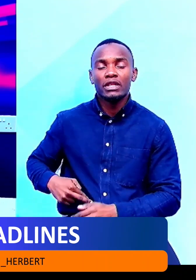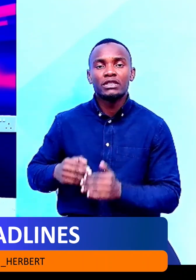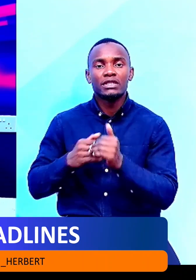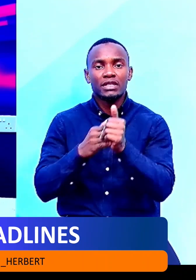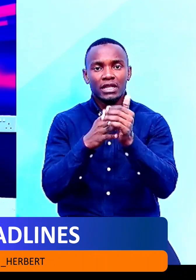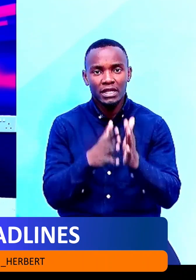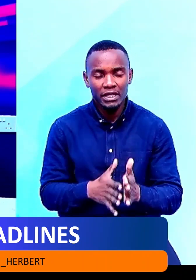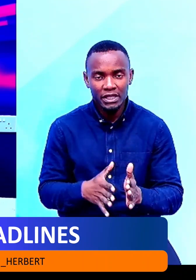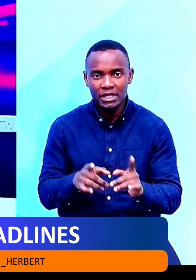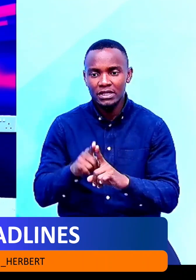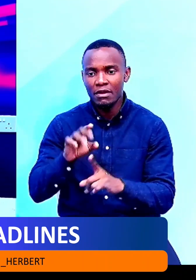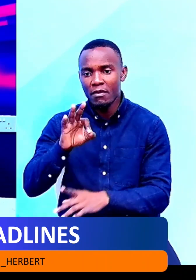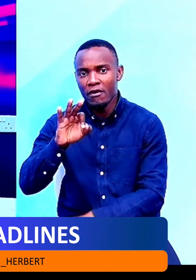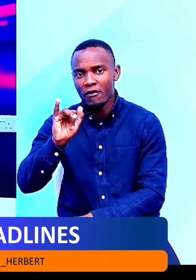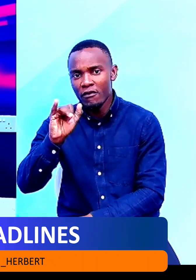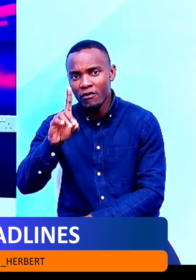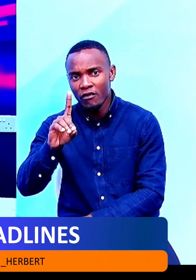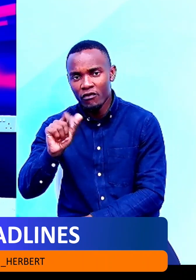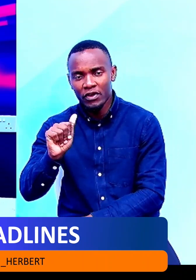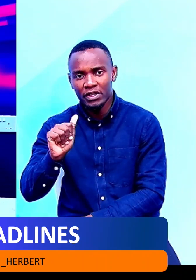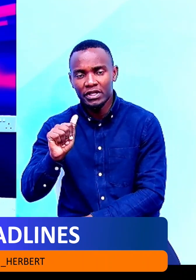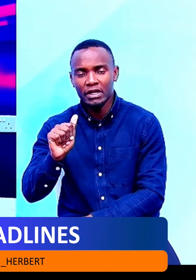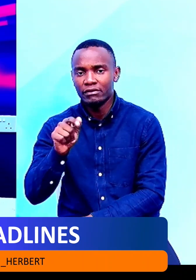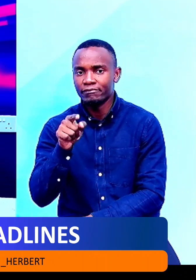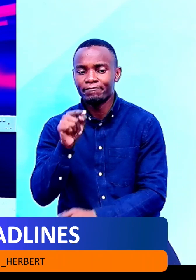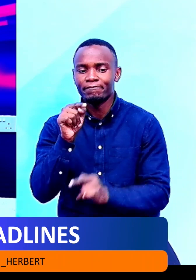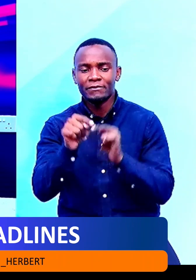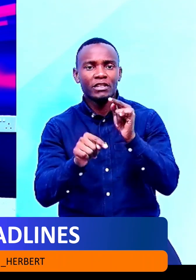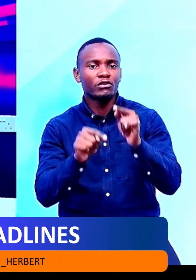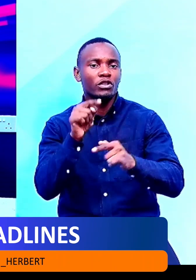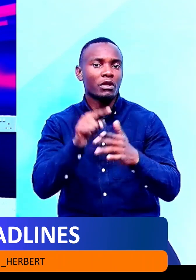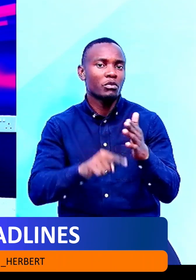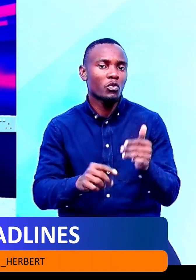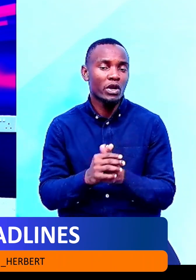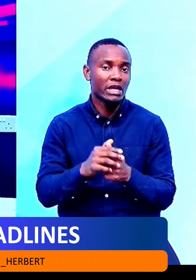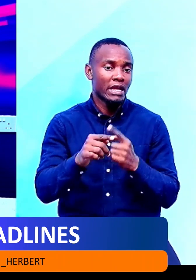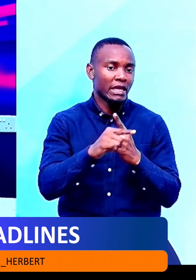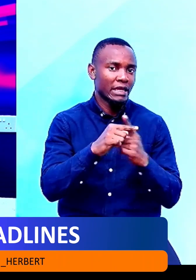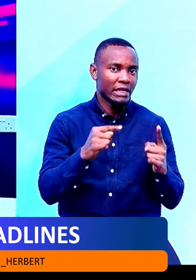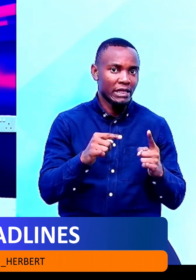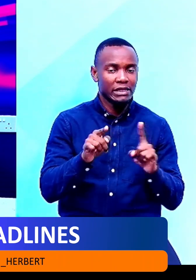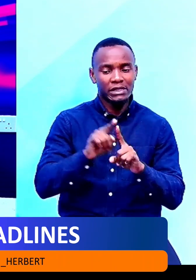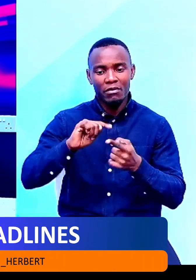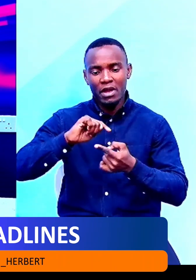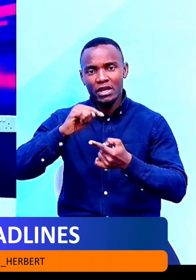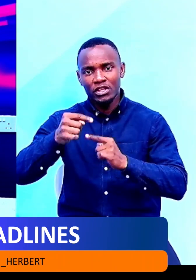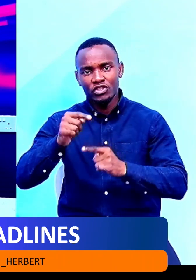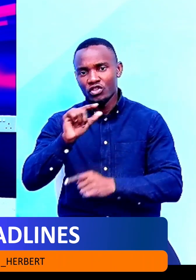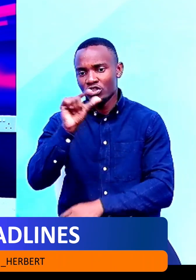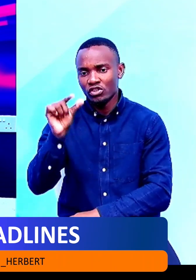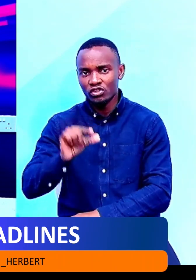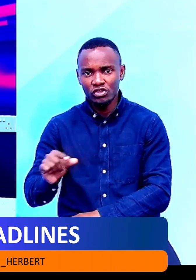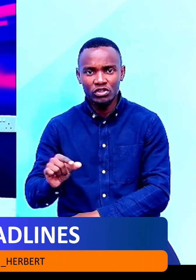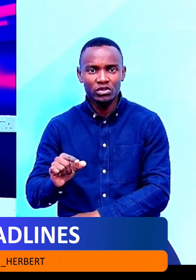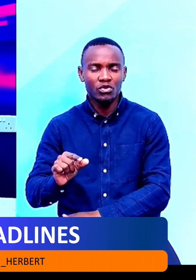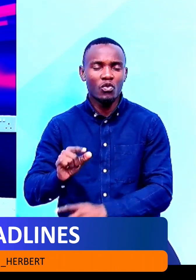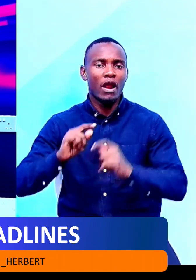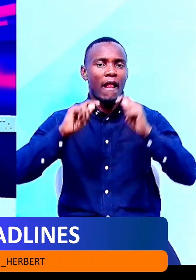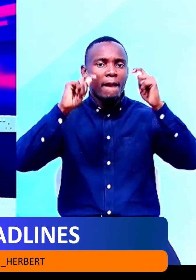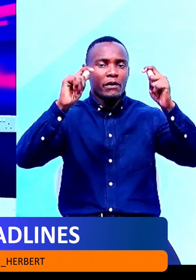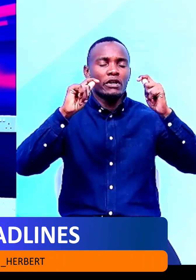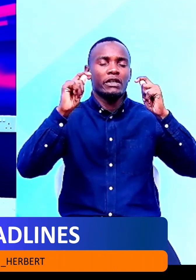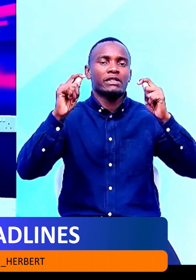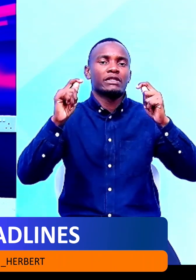from across Kenya have strongly condemned the killings and injuring of Gen Z protesters during protests in